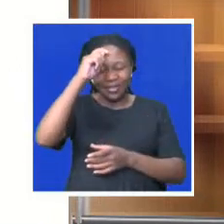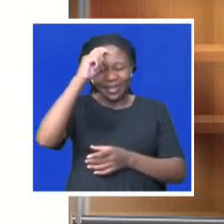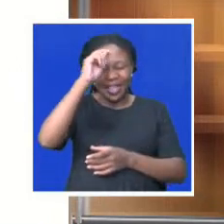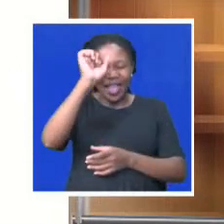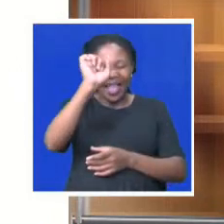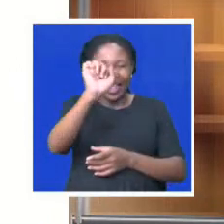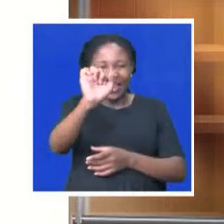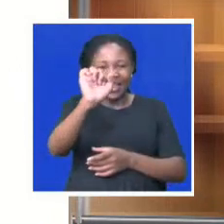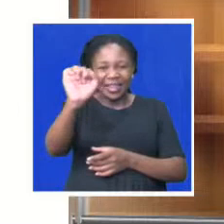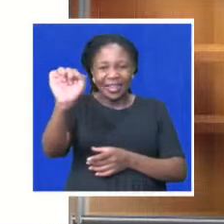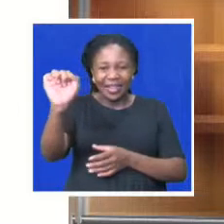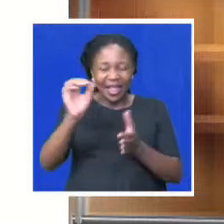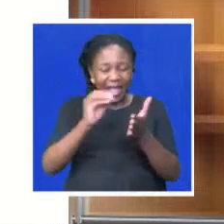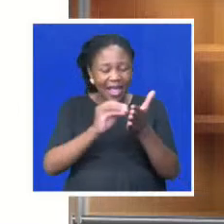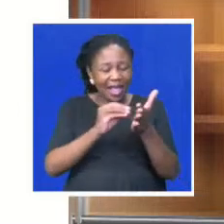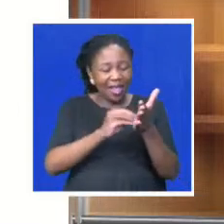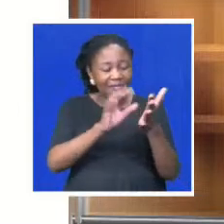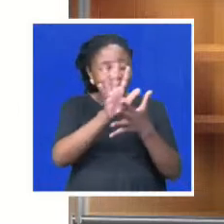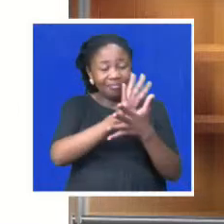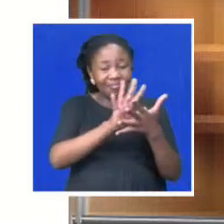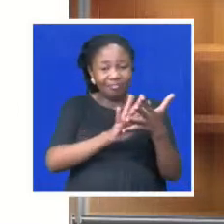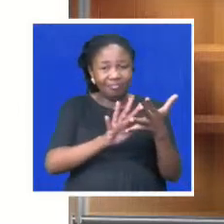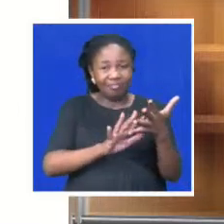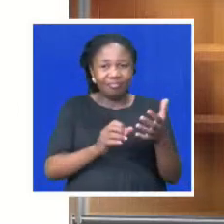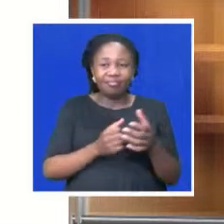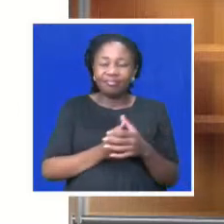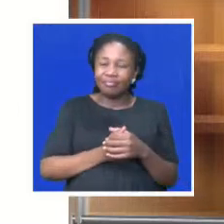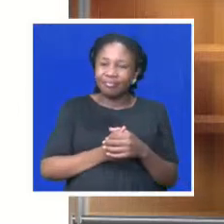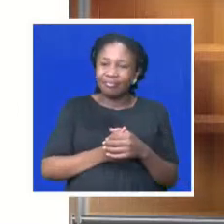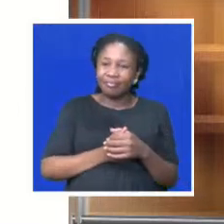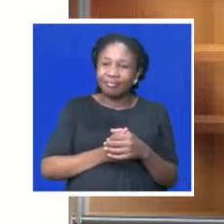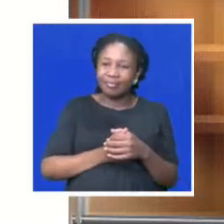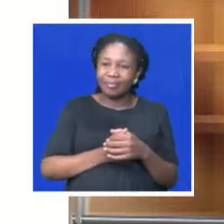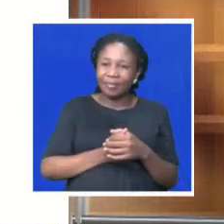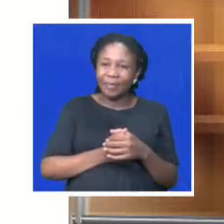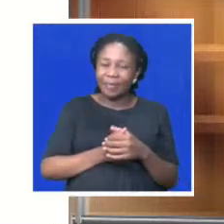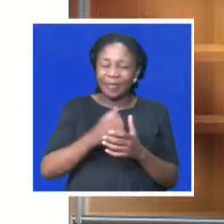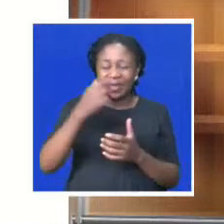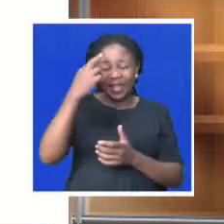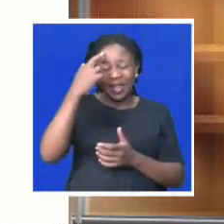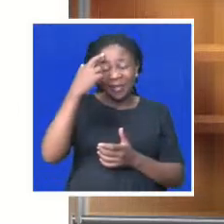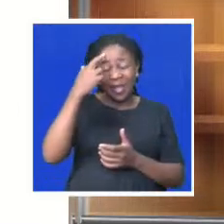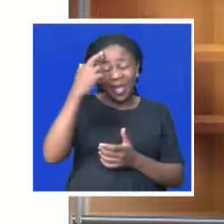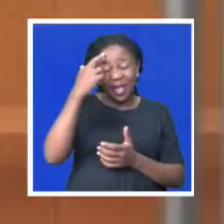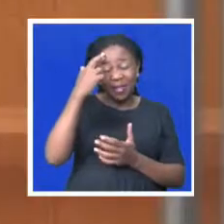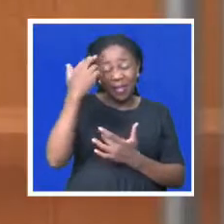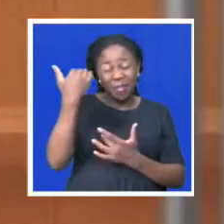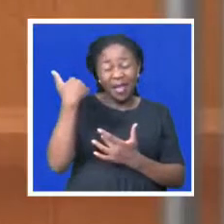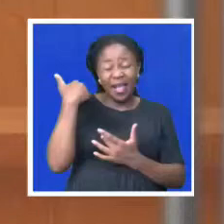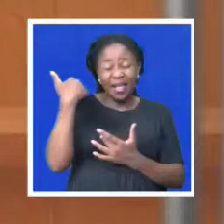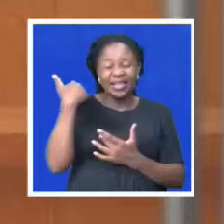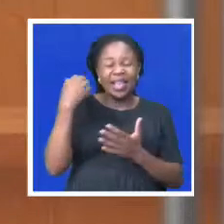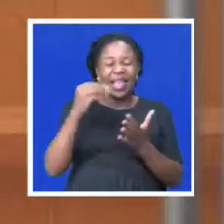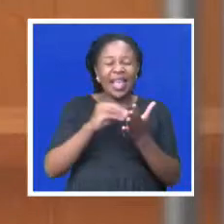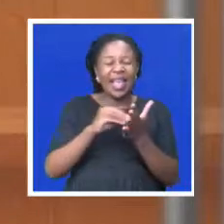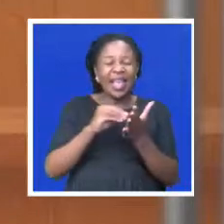Lena. Do you remember the story of the ant and the lazy grasshopper? Do you remember that during